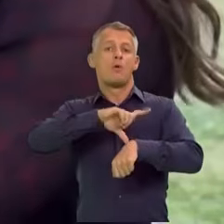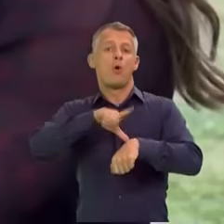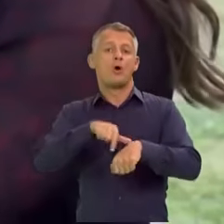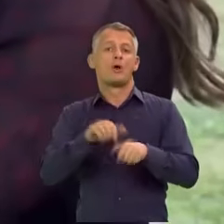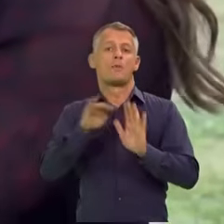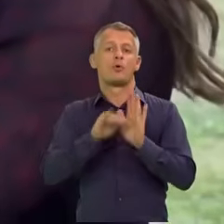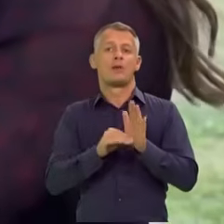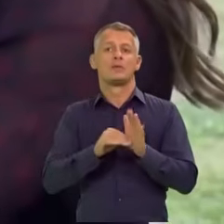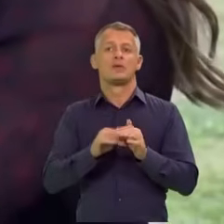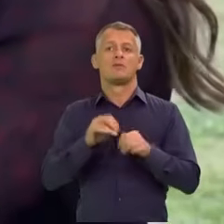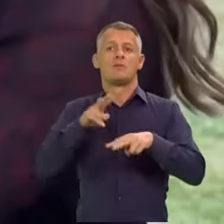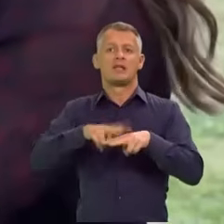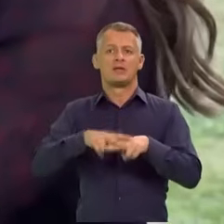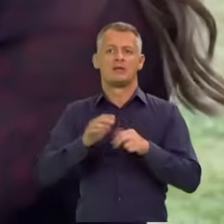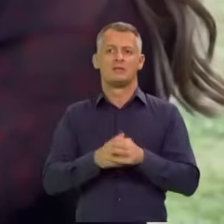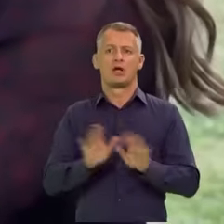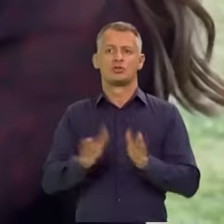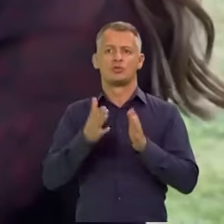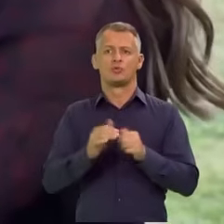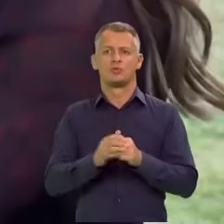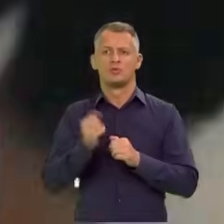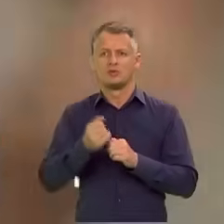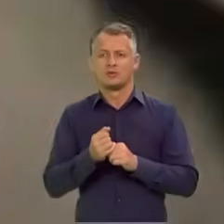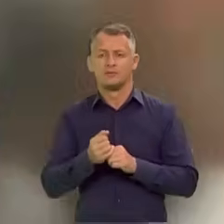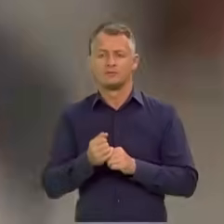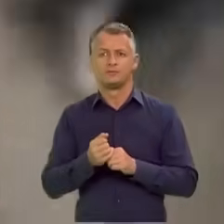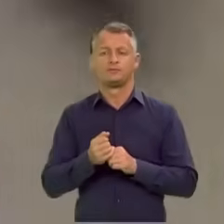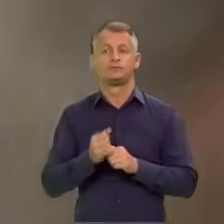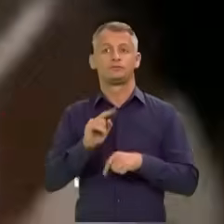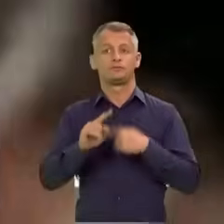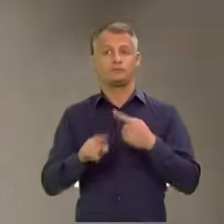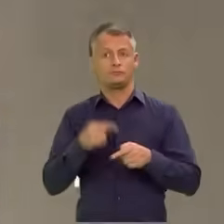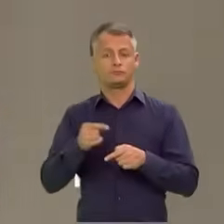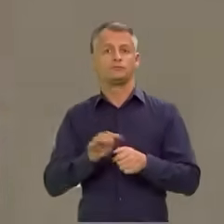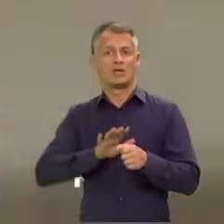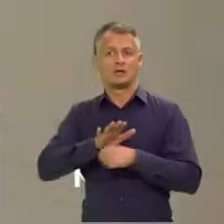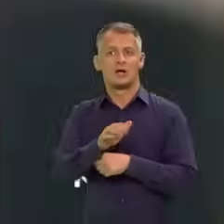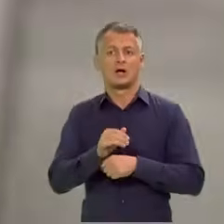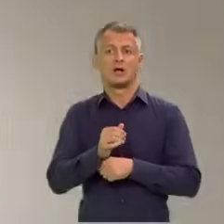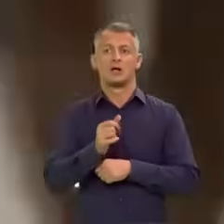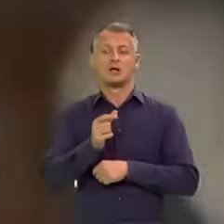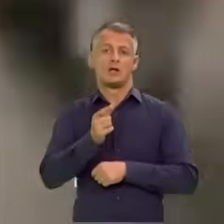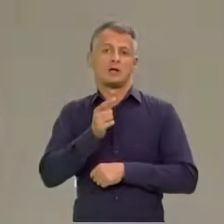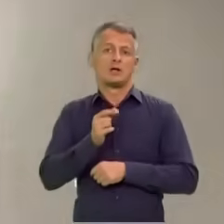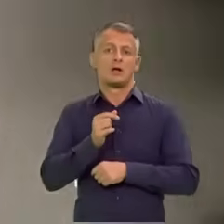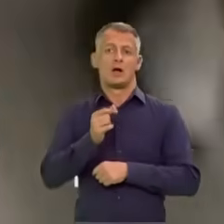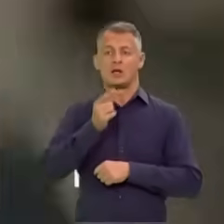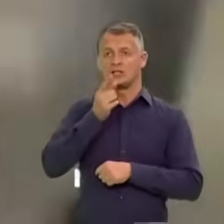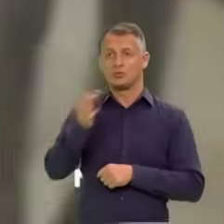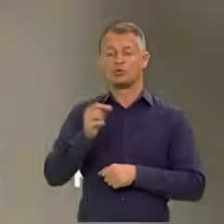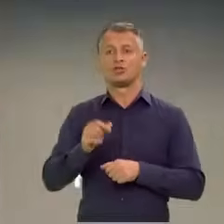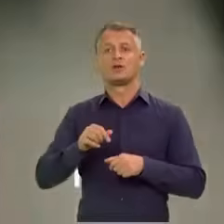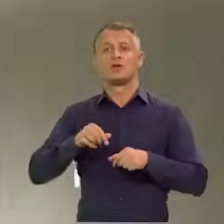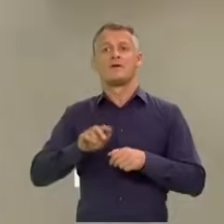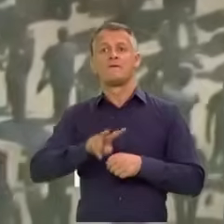shoot, and you hear like about 10 to 15 rounds back to back. Imediat după tragedie a reacționat și vicepreședintele Statelor Unite